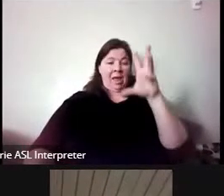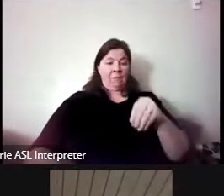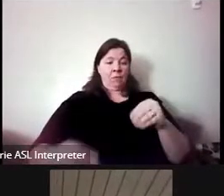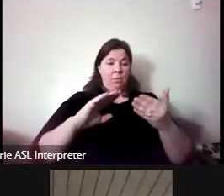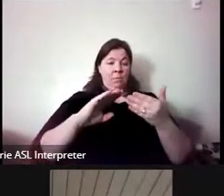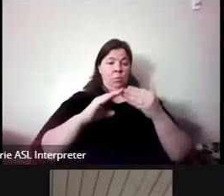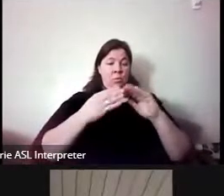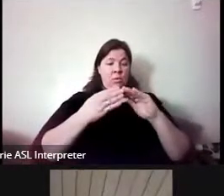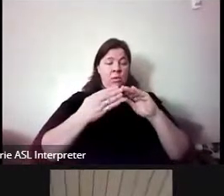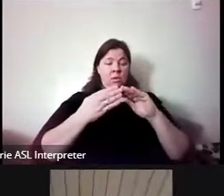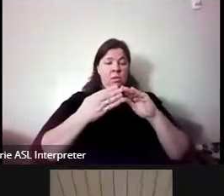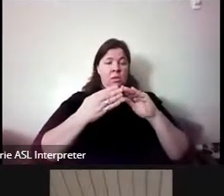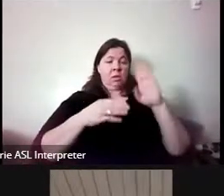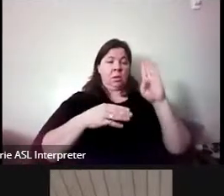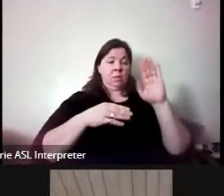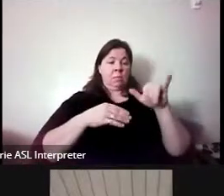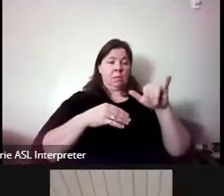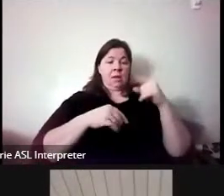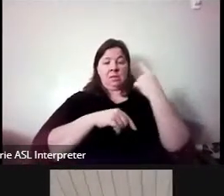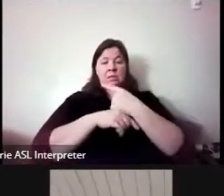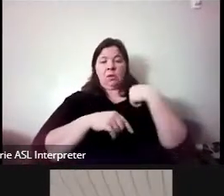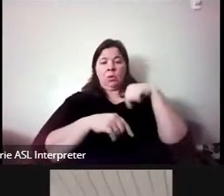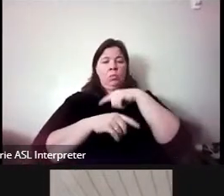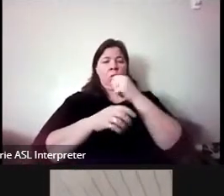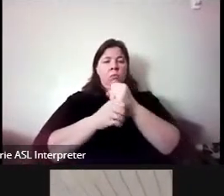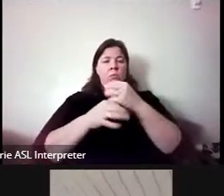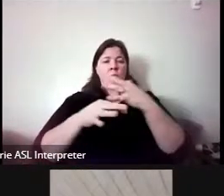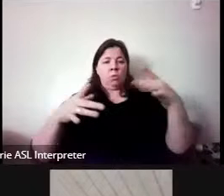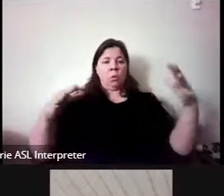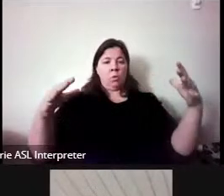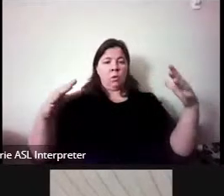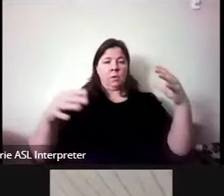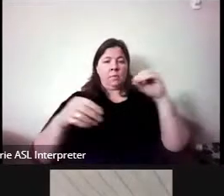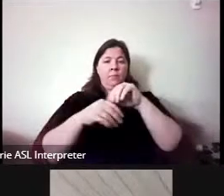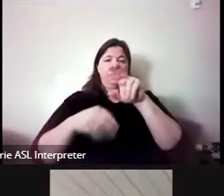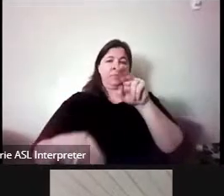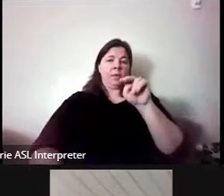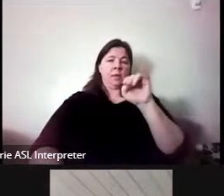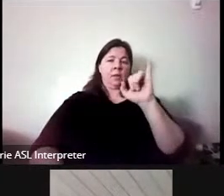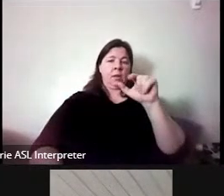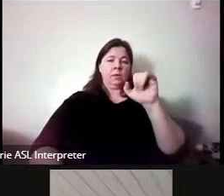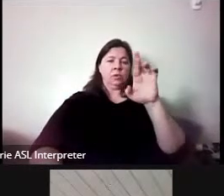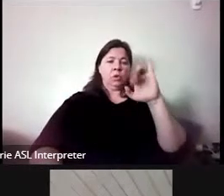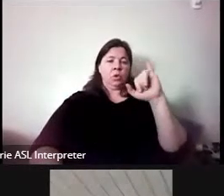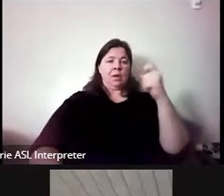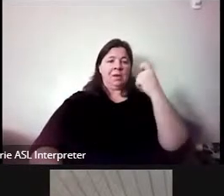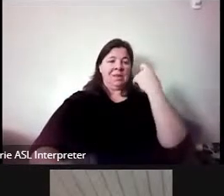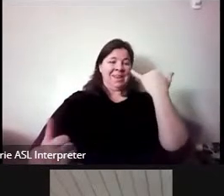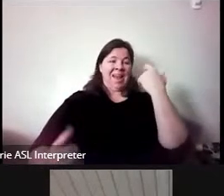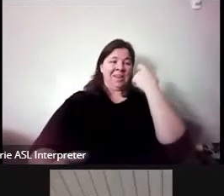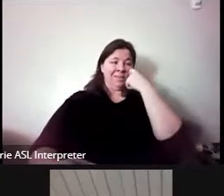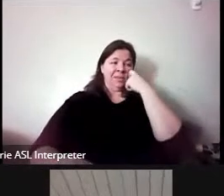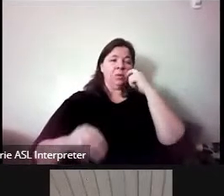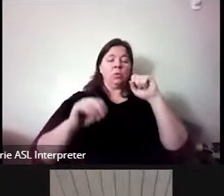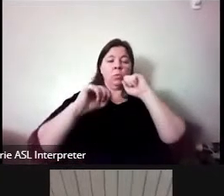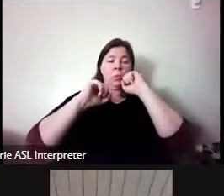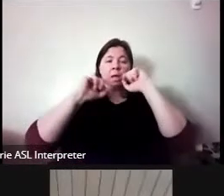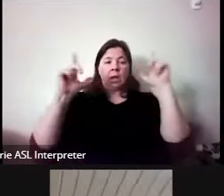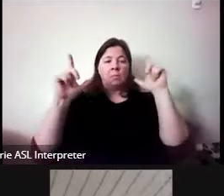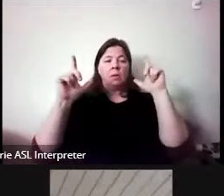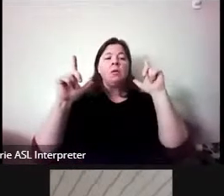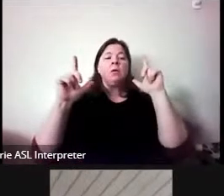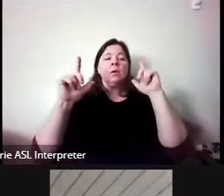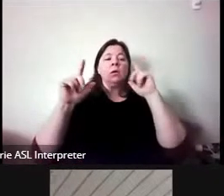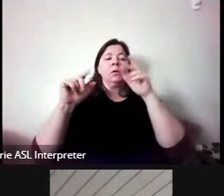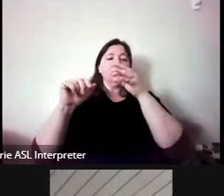community. By the day we are growing, I know Nigeria is just waking up. In the next 12 months, Nigeria will